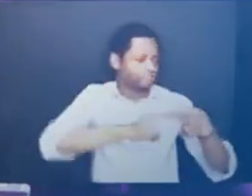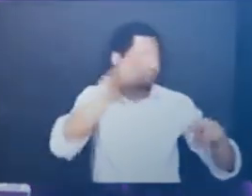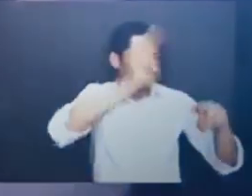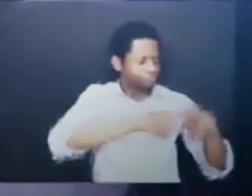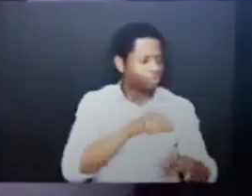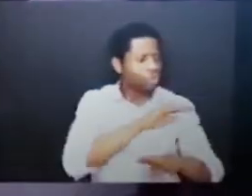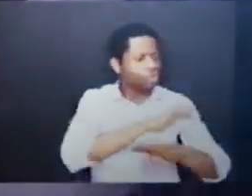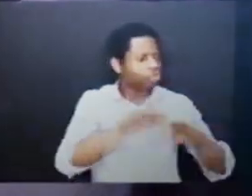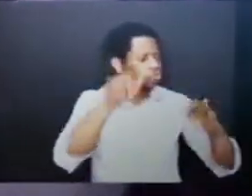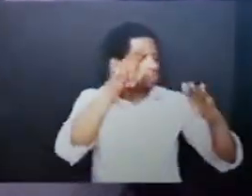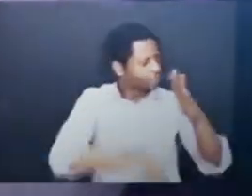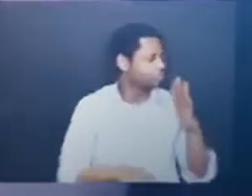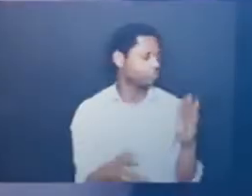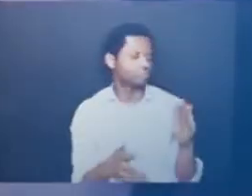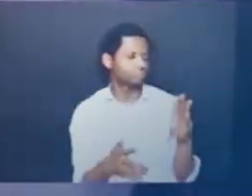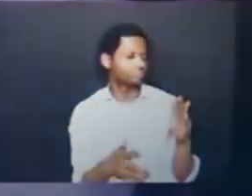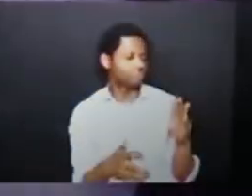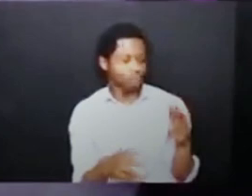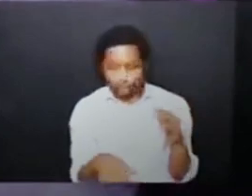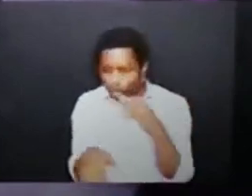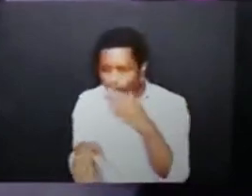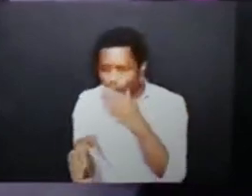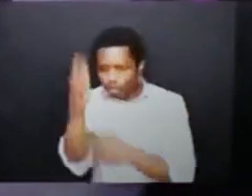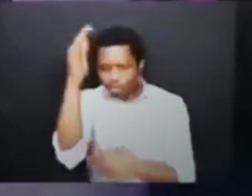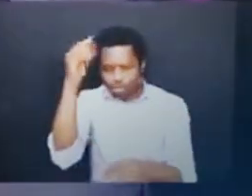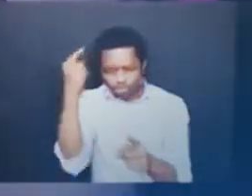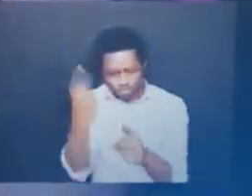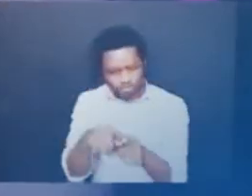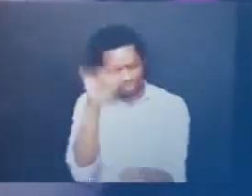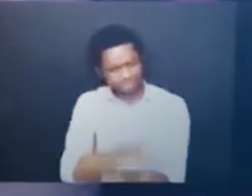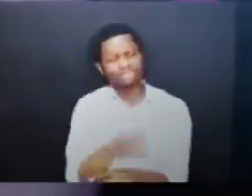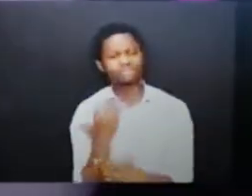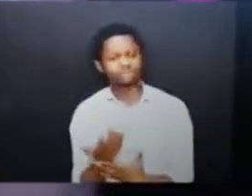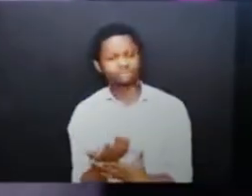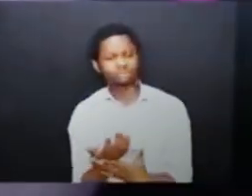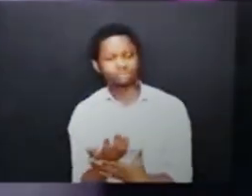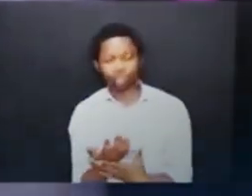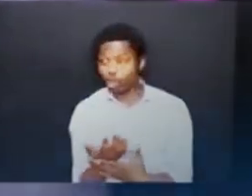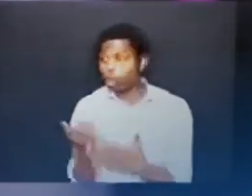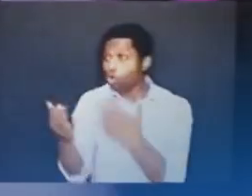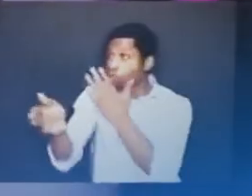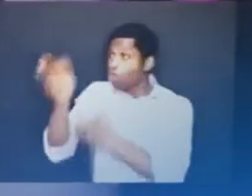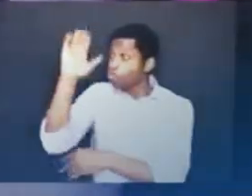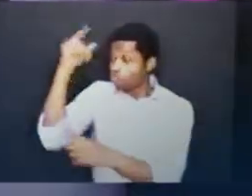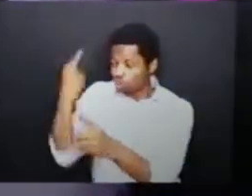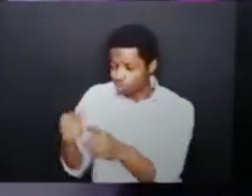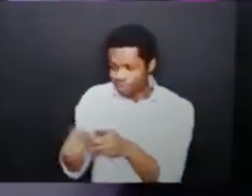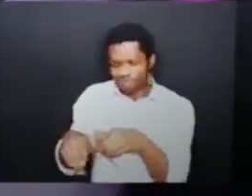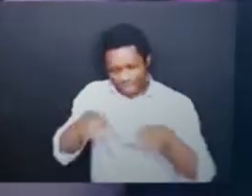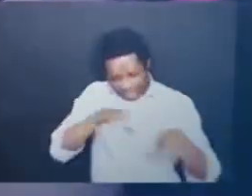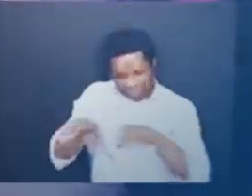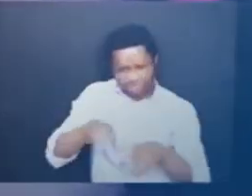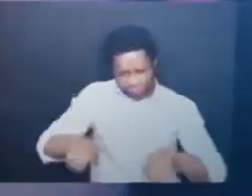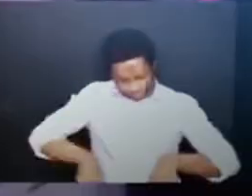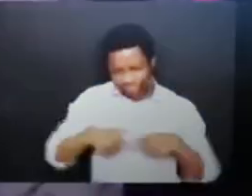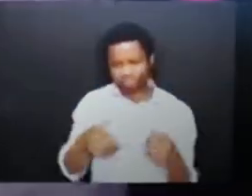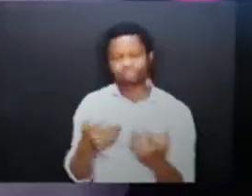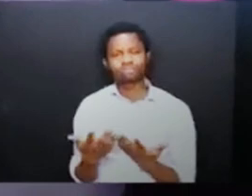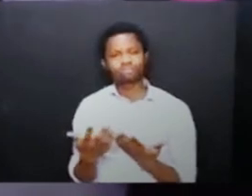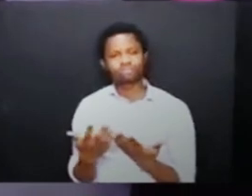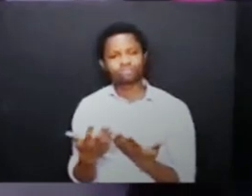And this is the word of God. You see, the word of God is active and living. And